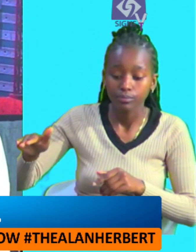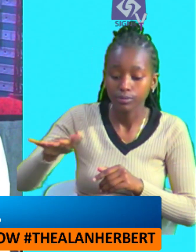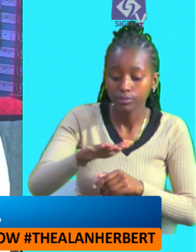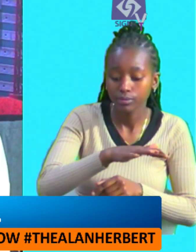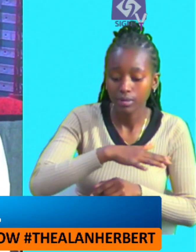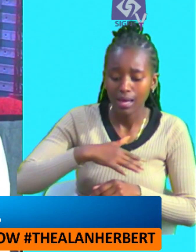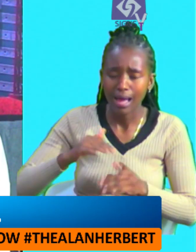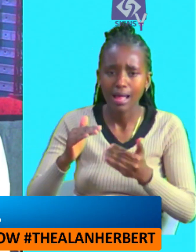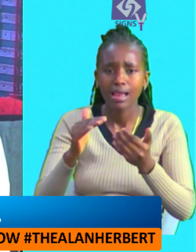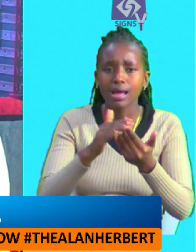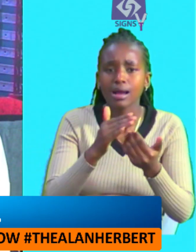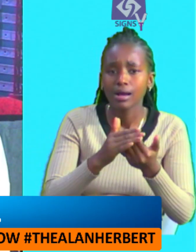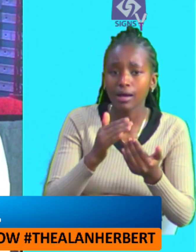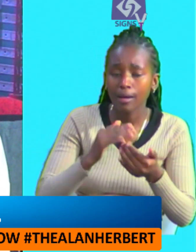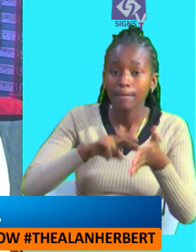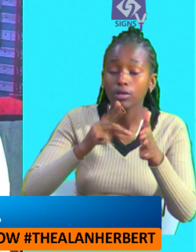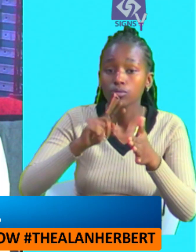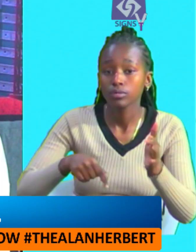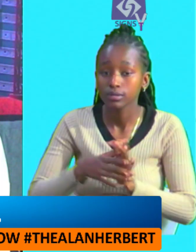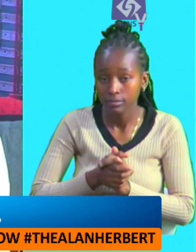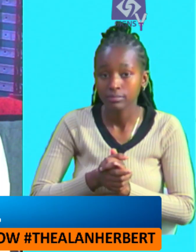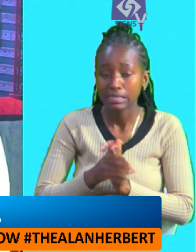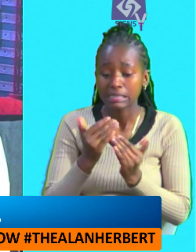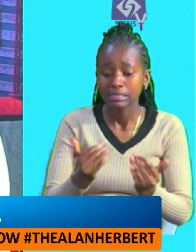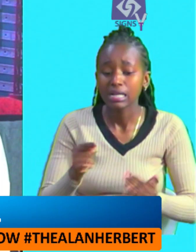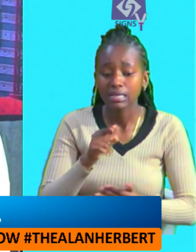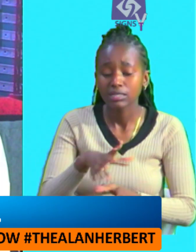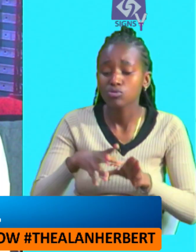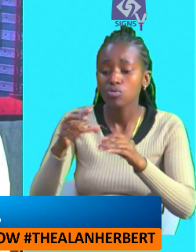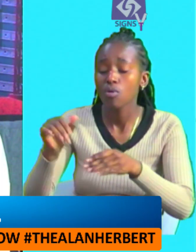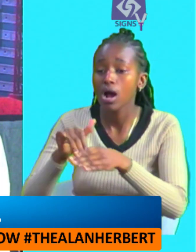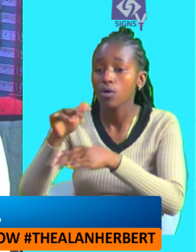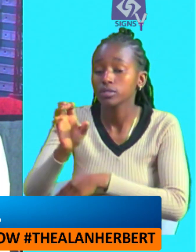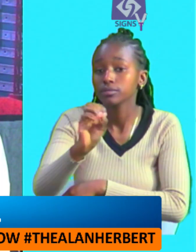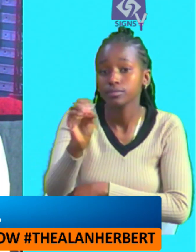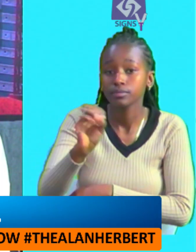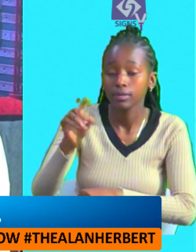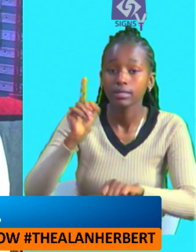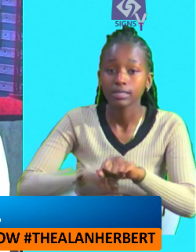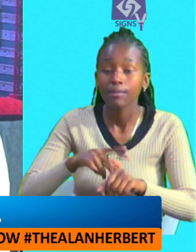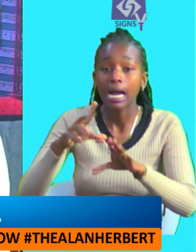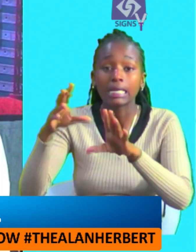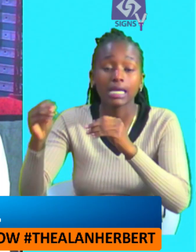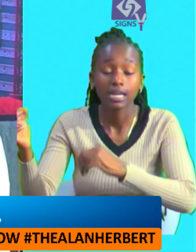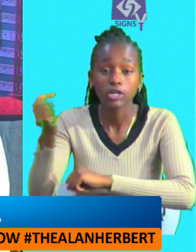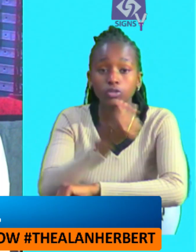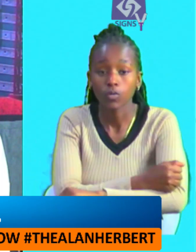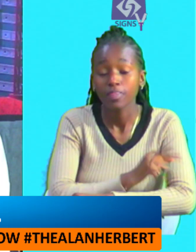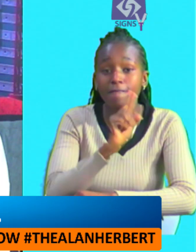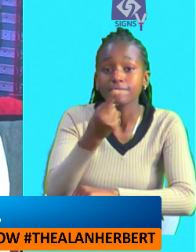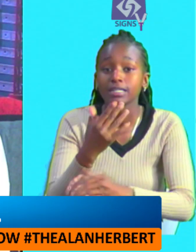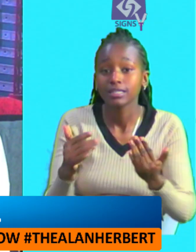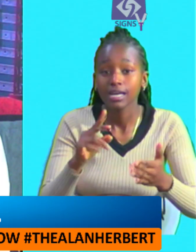Life, and what Chapa Siasa, which comes every other Monday. And I was telling them, no matter what you